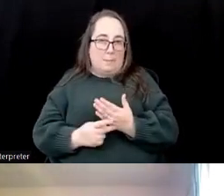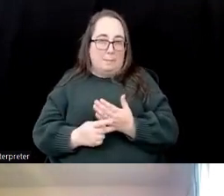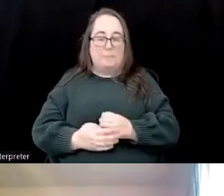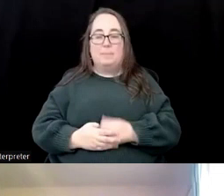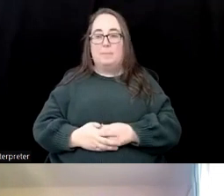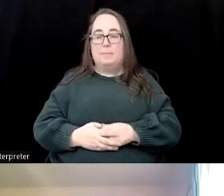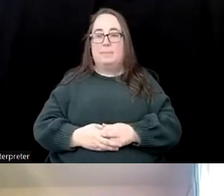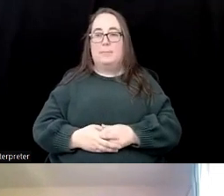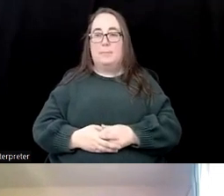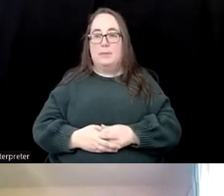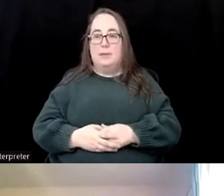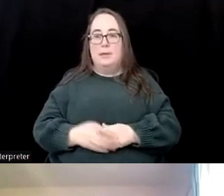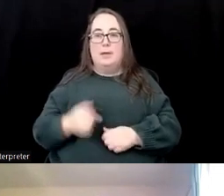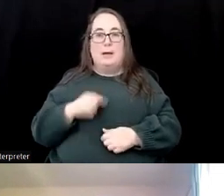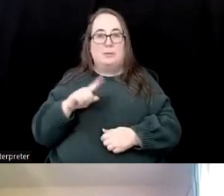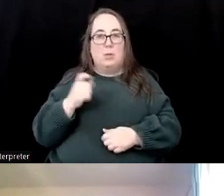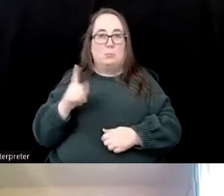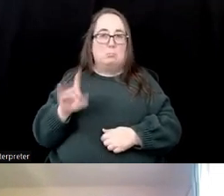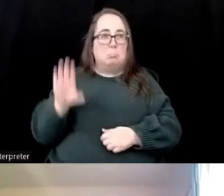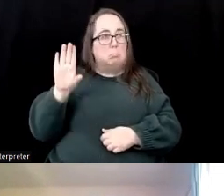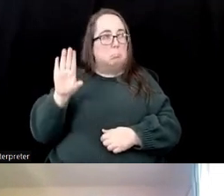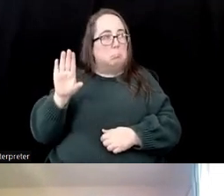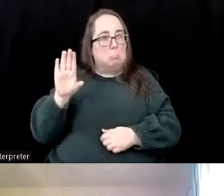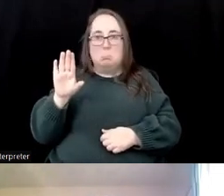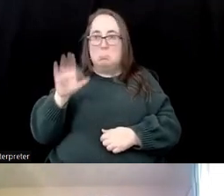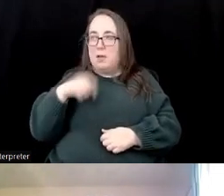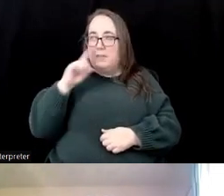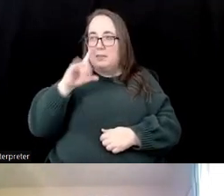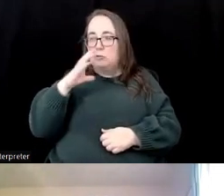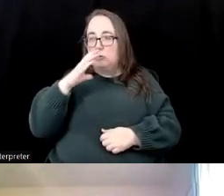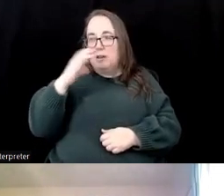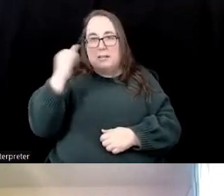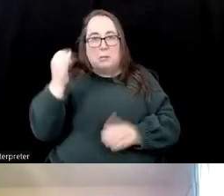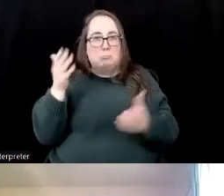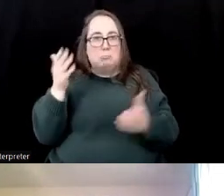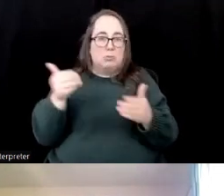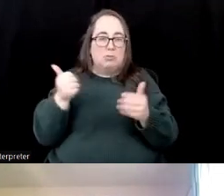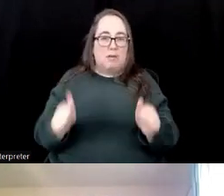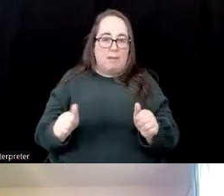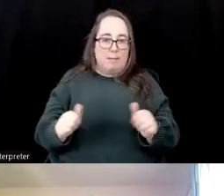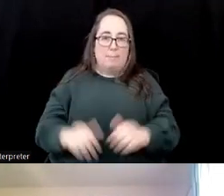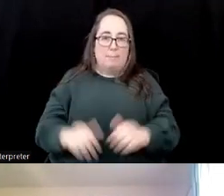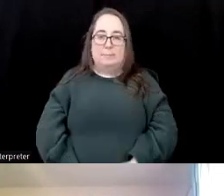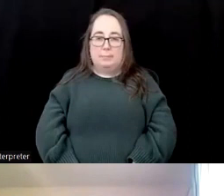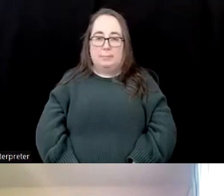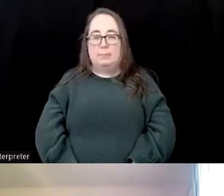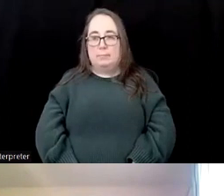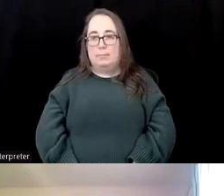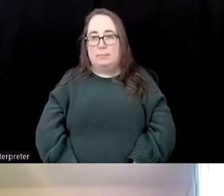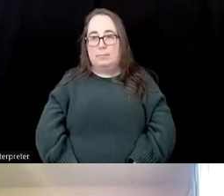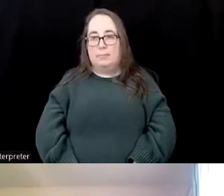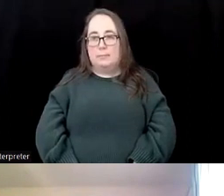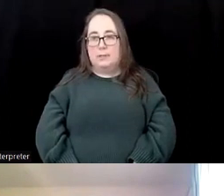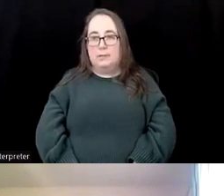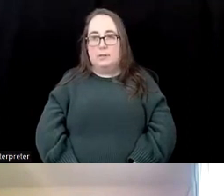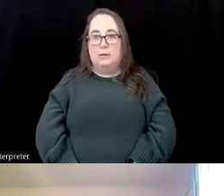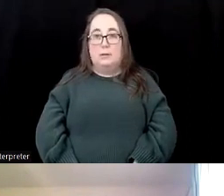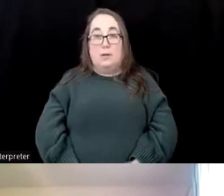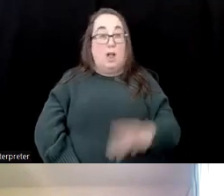And I was the only one that said, yeah, I think this is a good idea. Let's try it. Out of